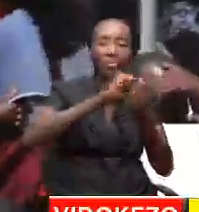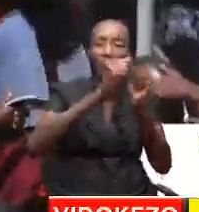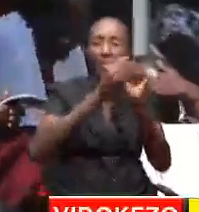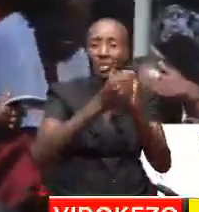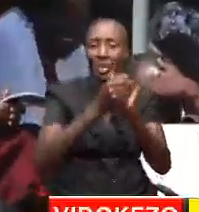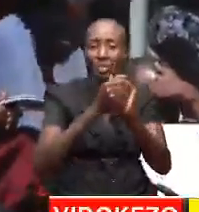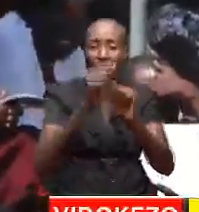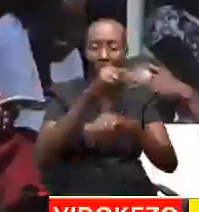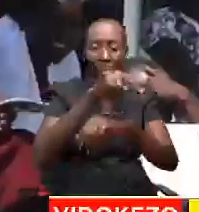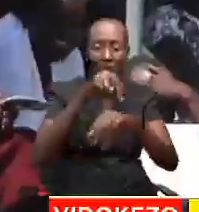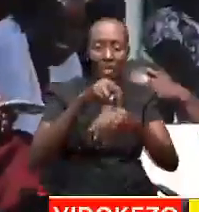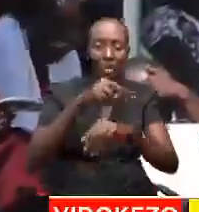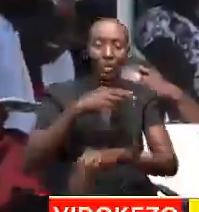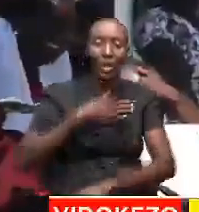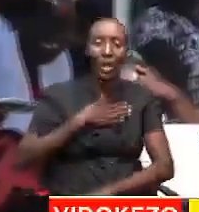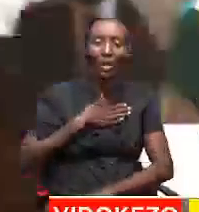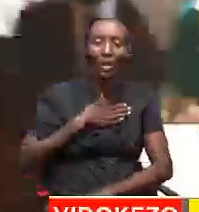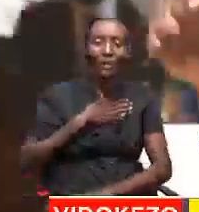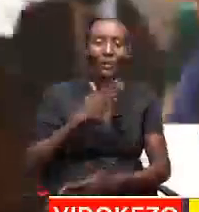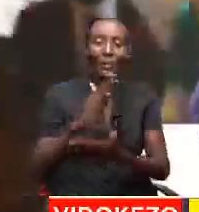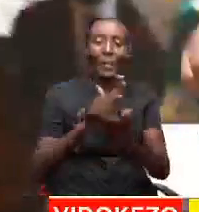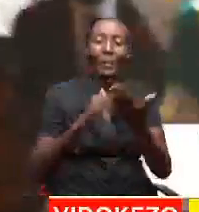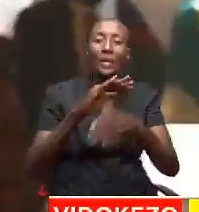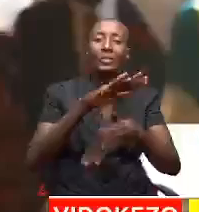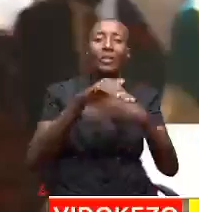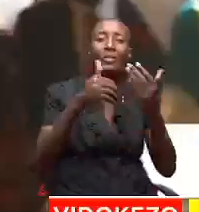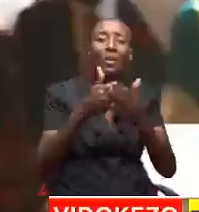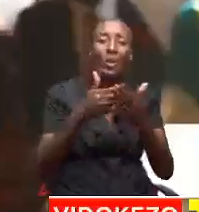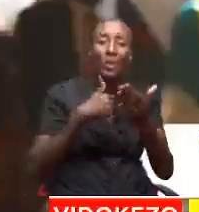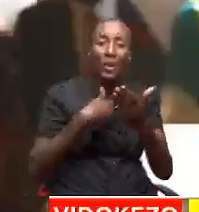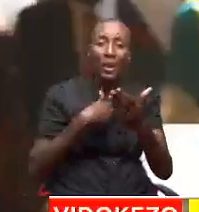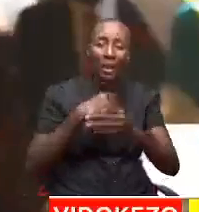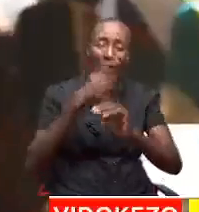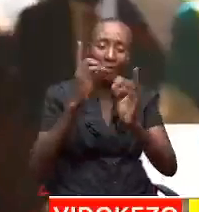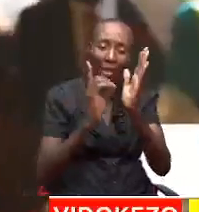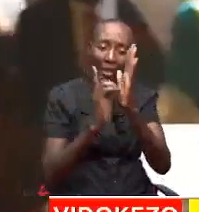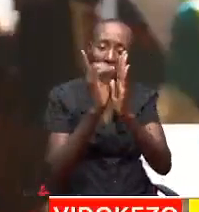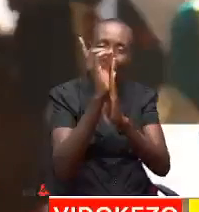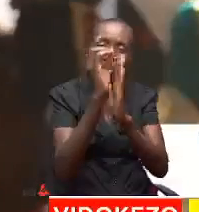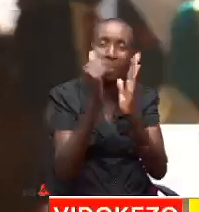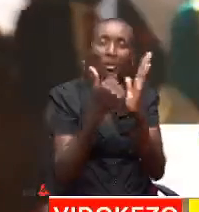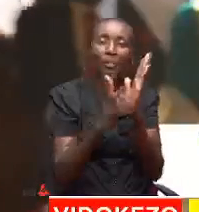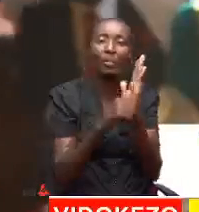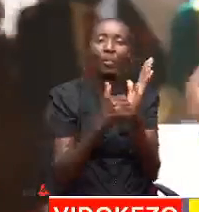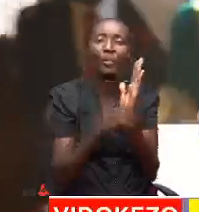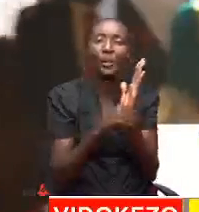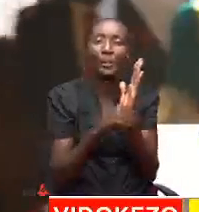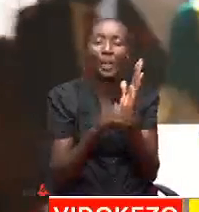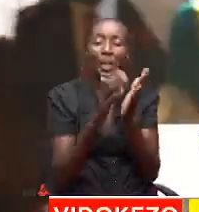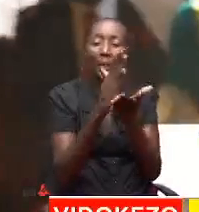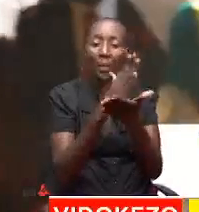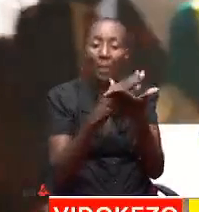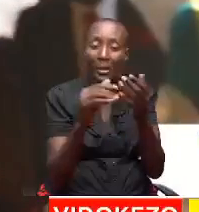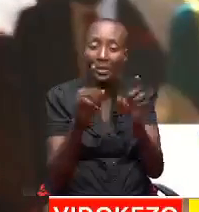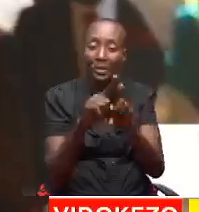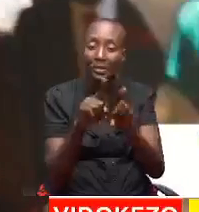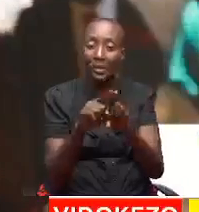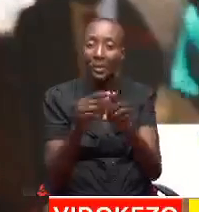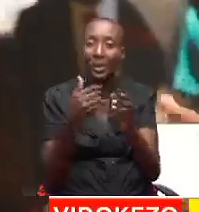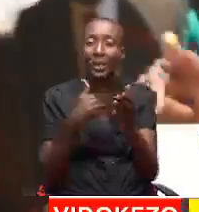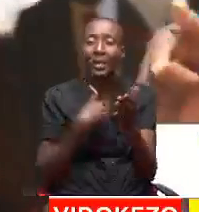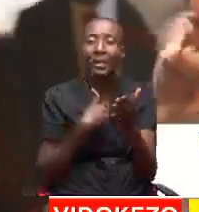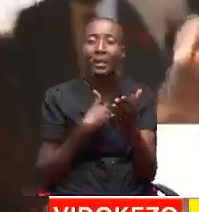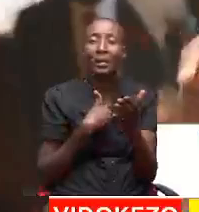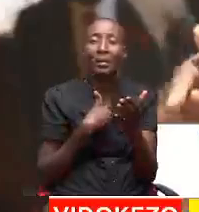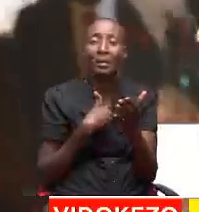nation. Part of what contributed to our underdevelopment and part of what contributed